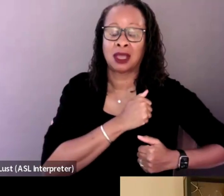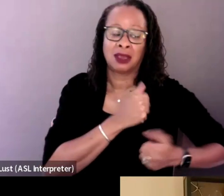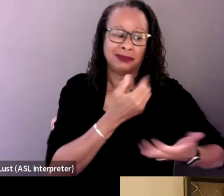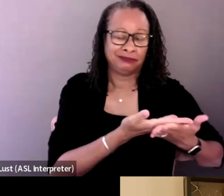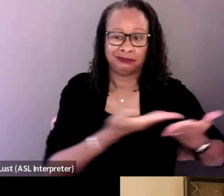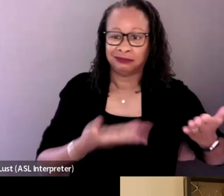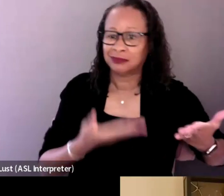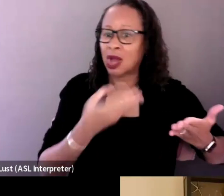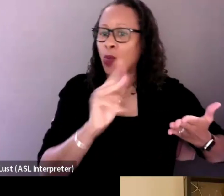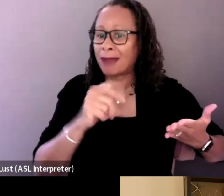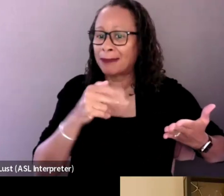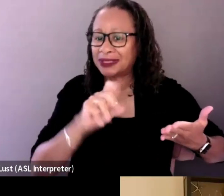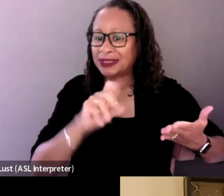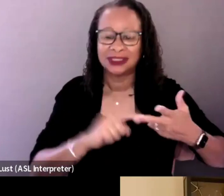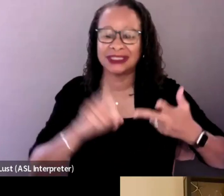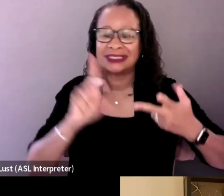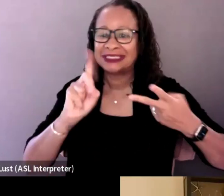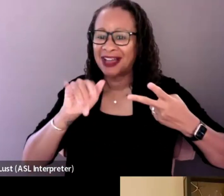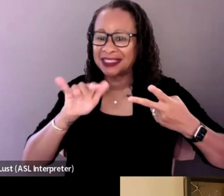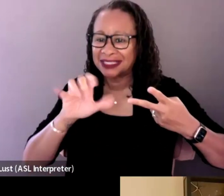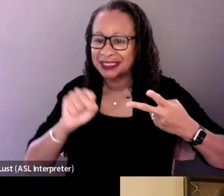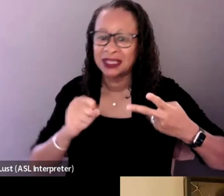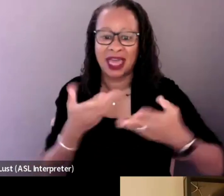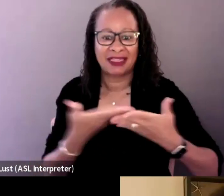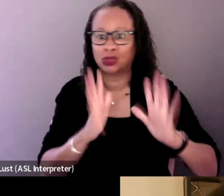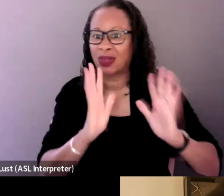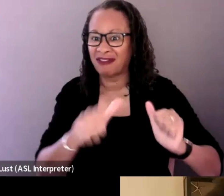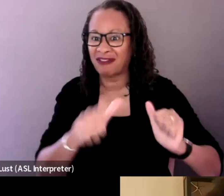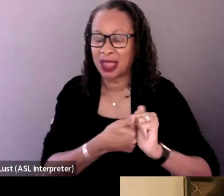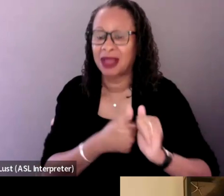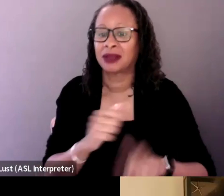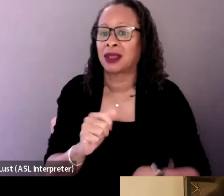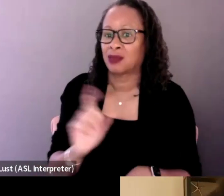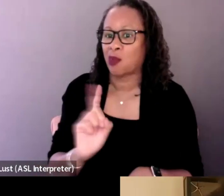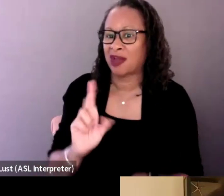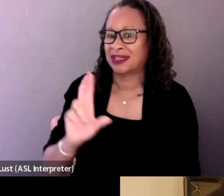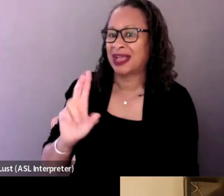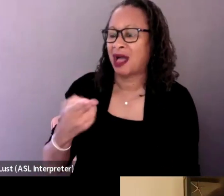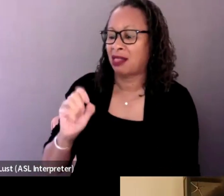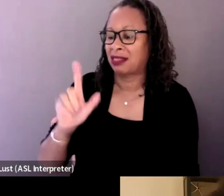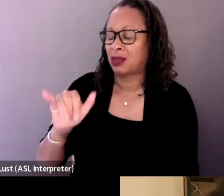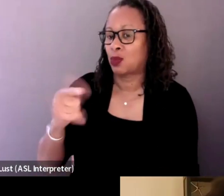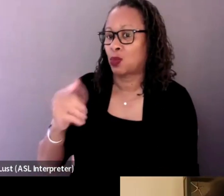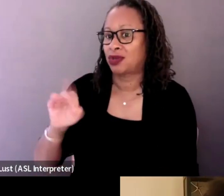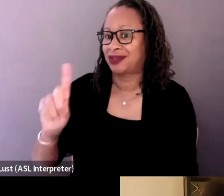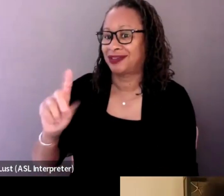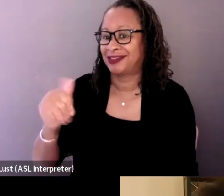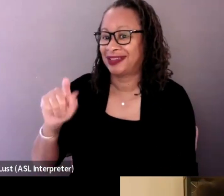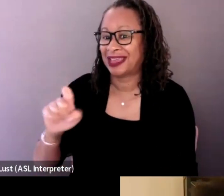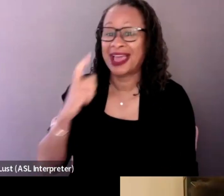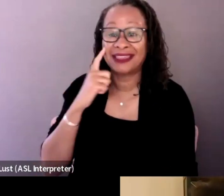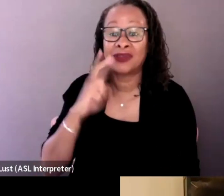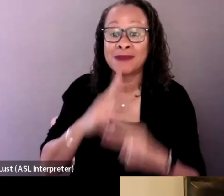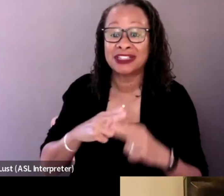weapons, devices, things were going to be left behind at Hollywoodgate? I think it's $7 billion that you mentioned at the end of the